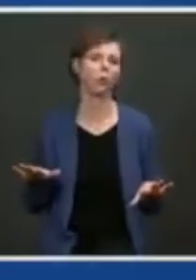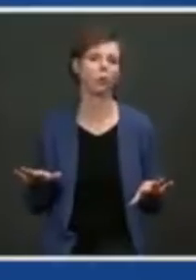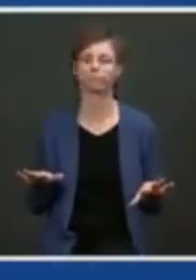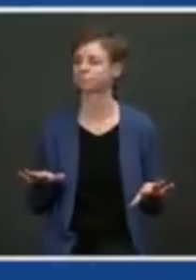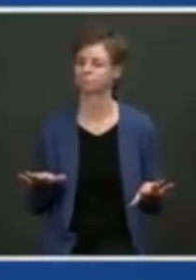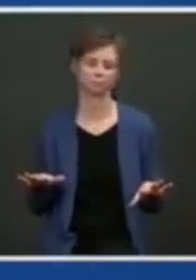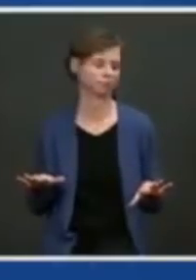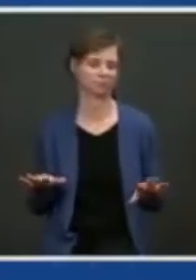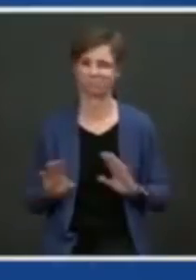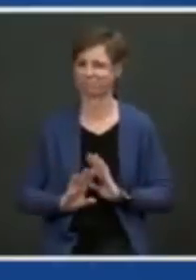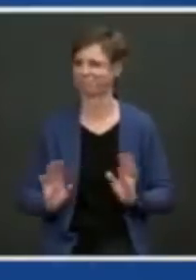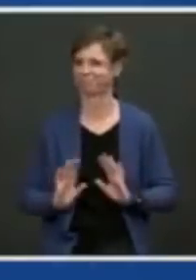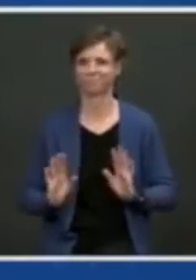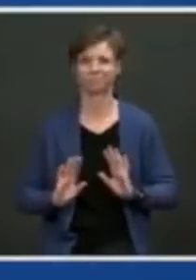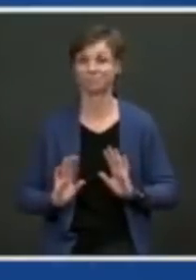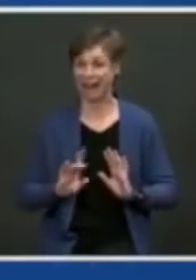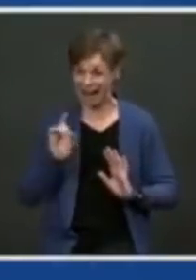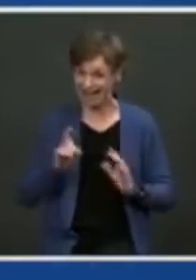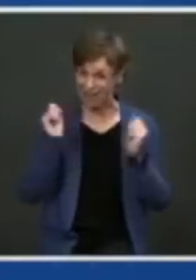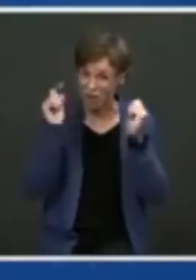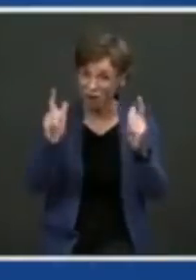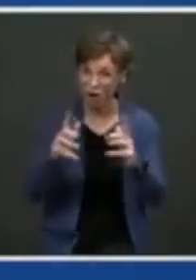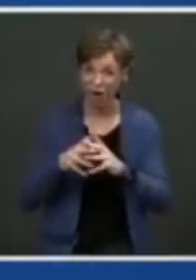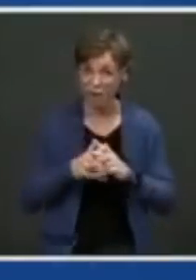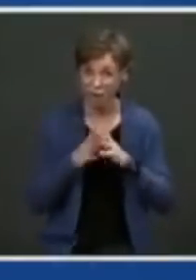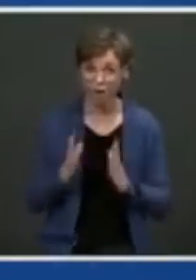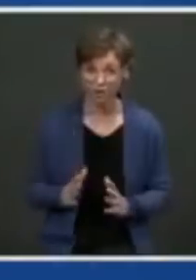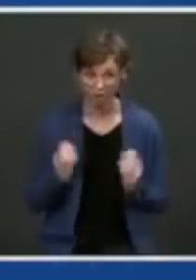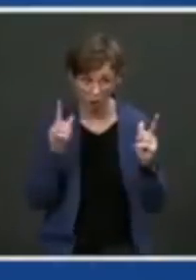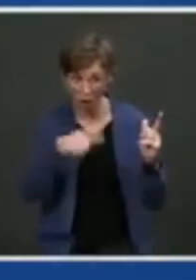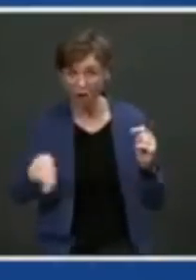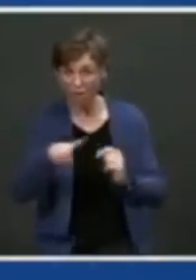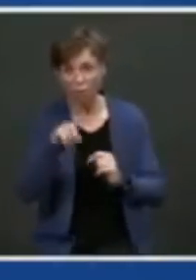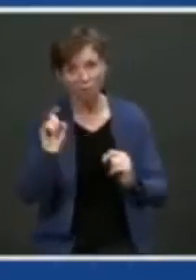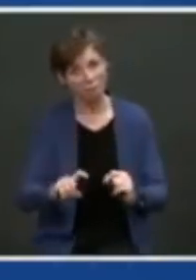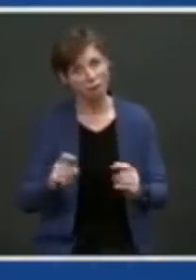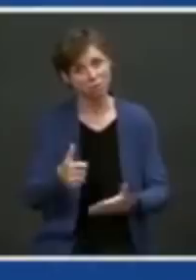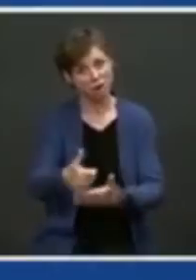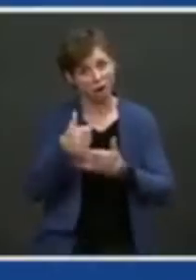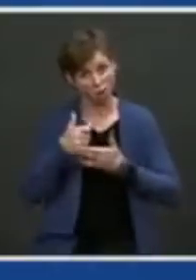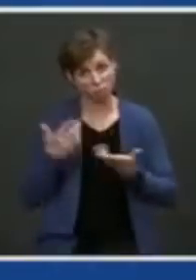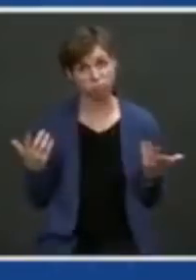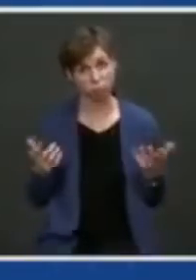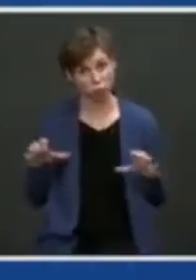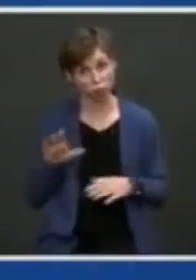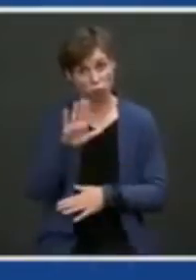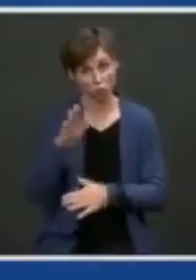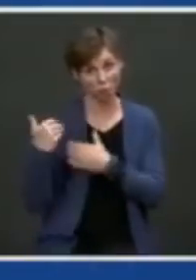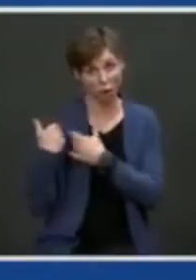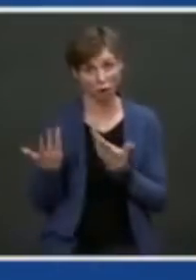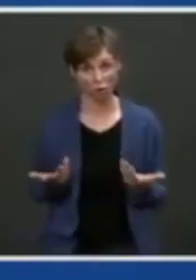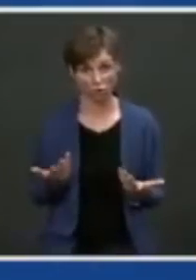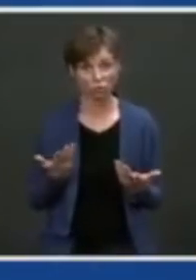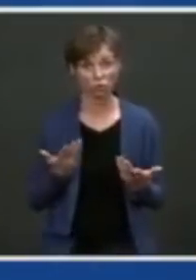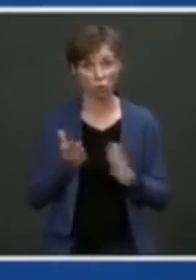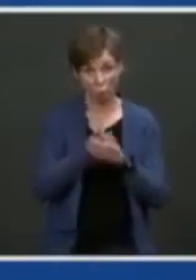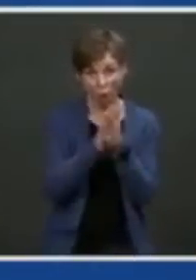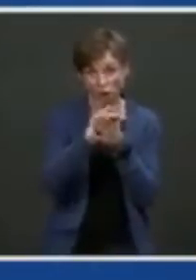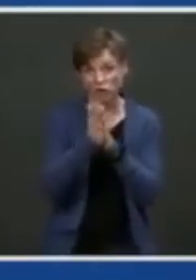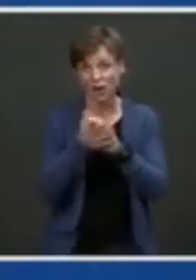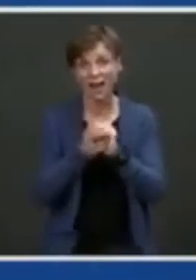I need all Americans, I need all of you to do your part. Wash your hands, stay socially